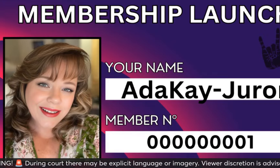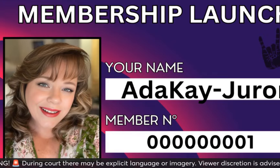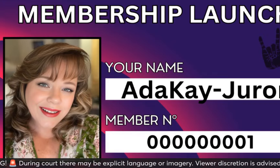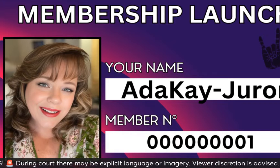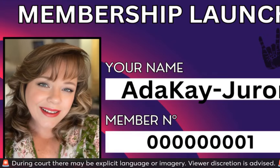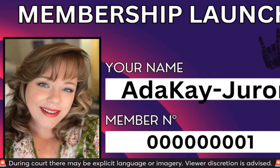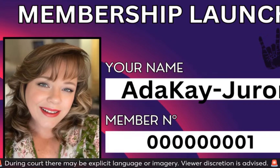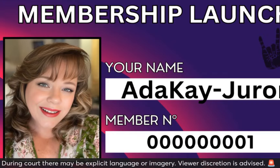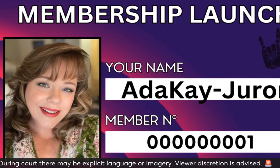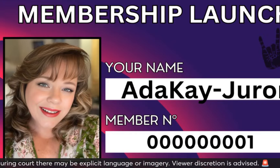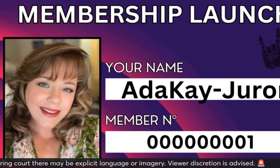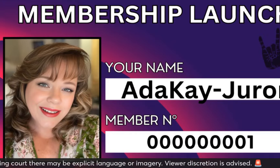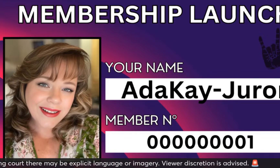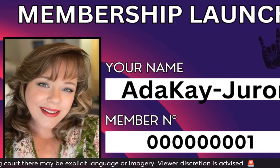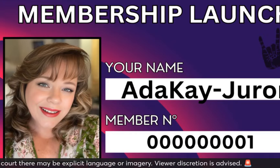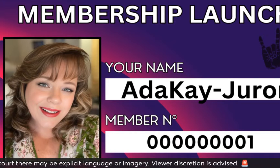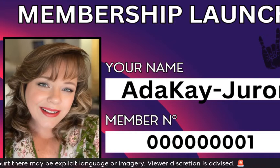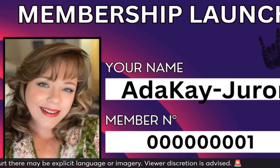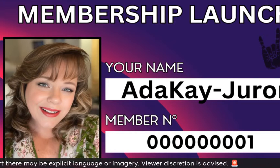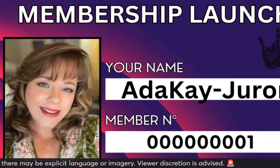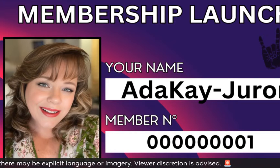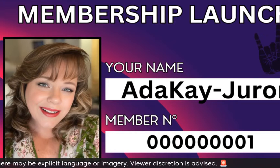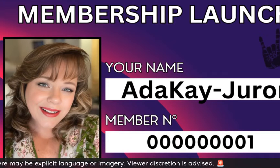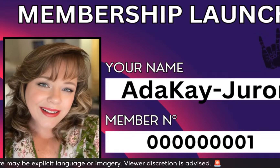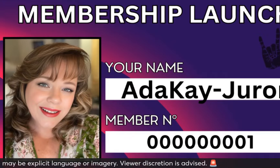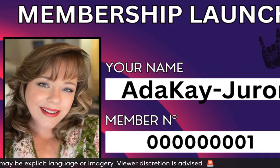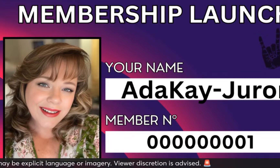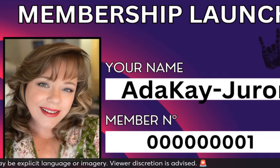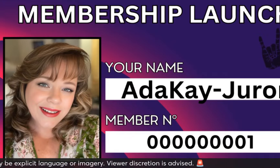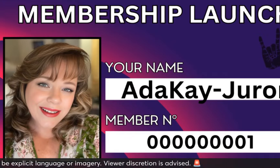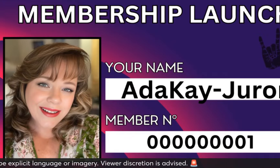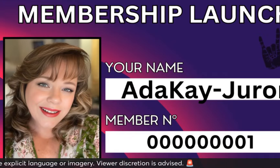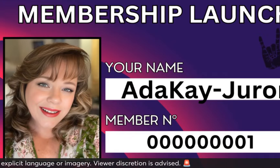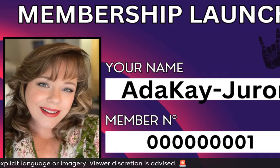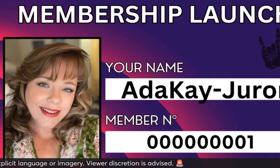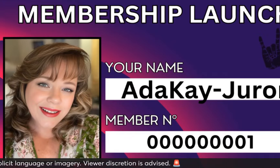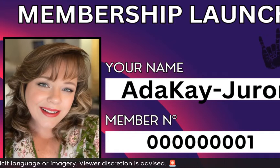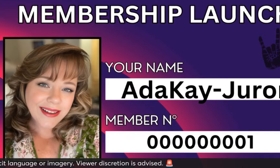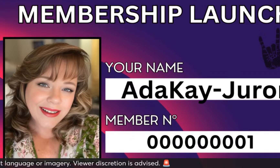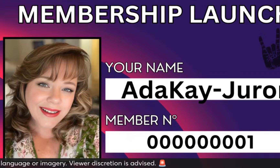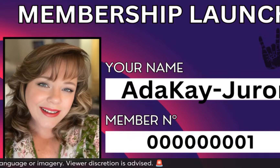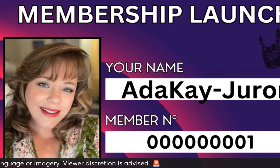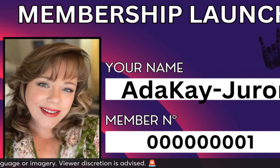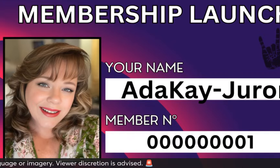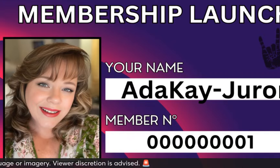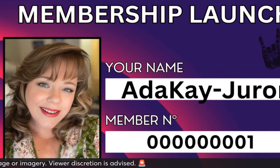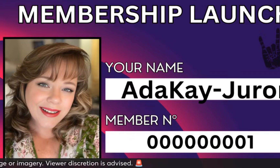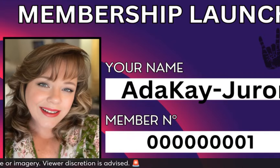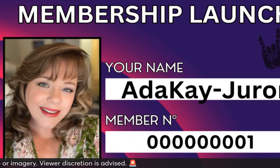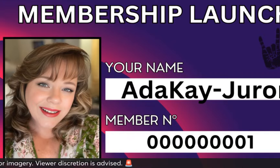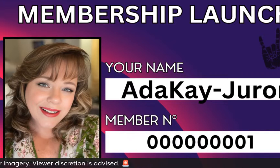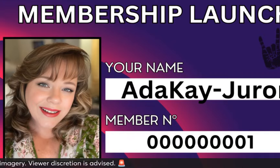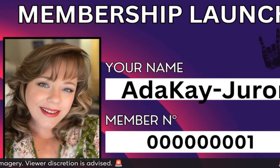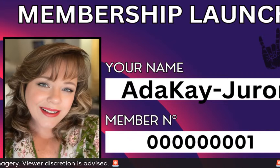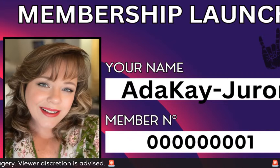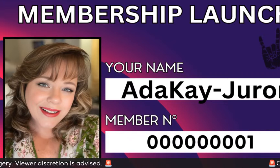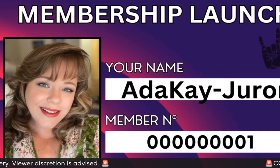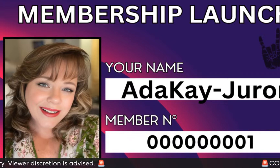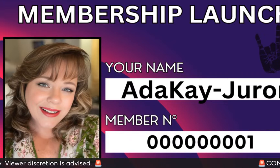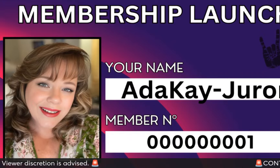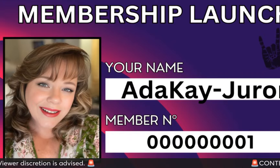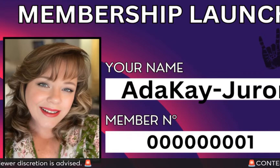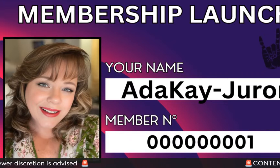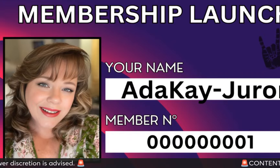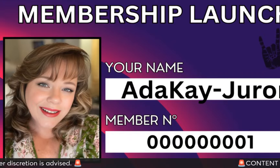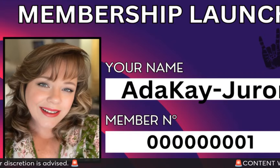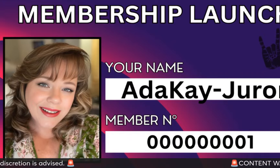Our memberships have launched. Please join us for special private lives, VIP